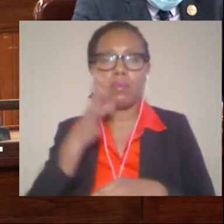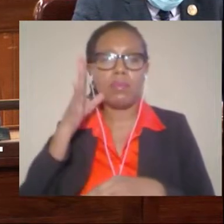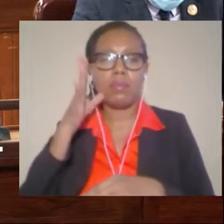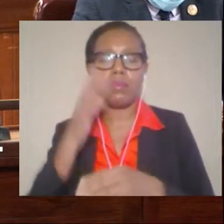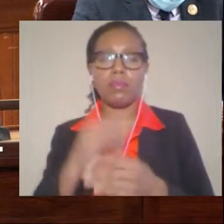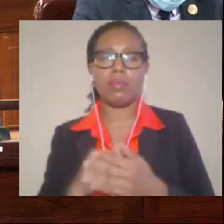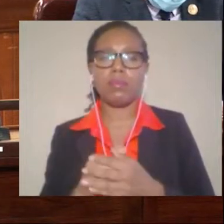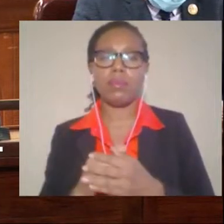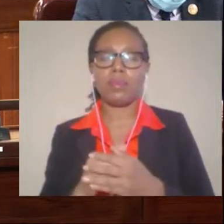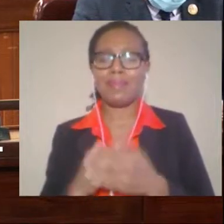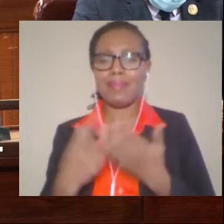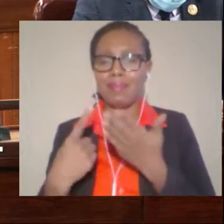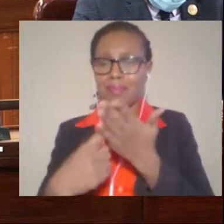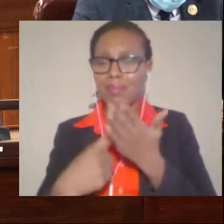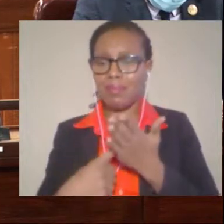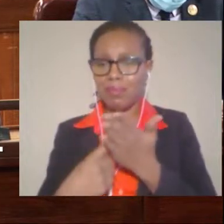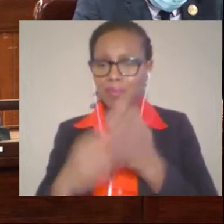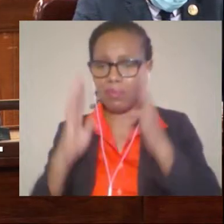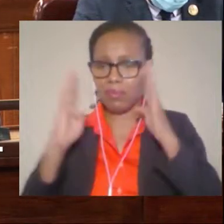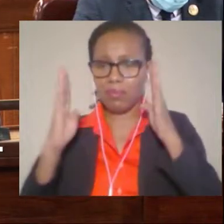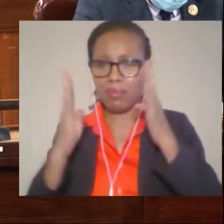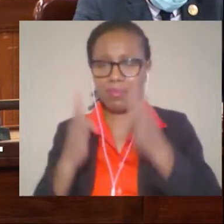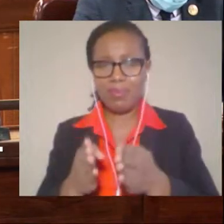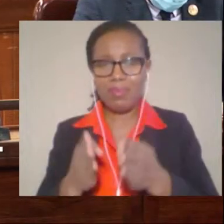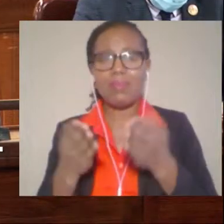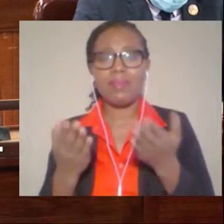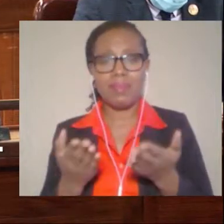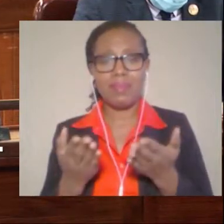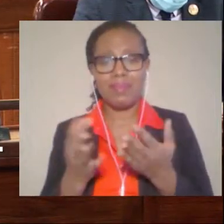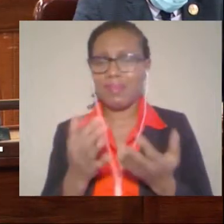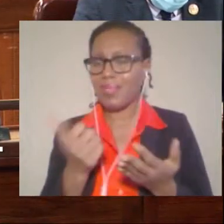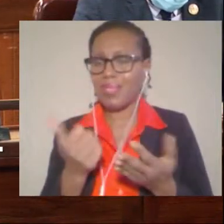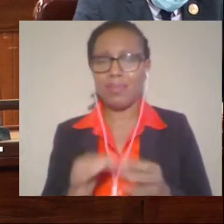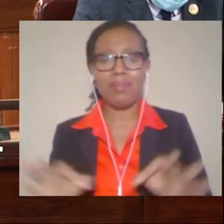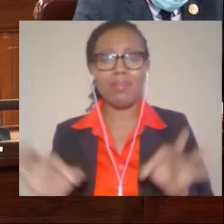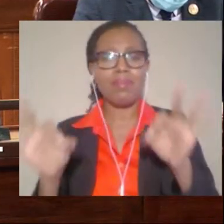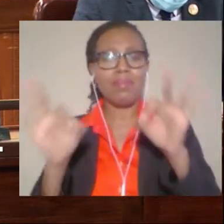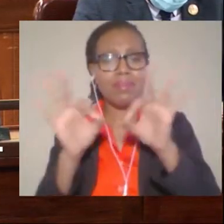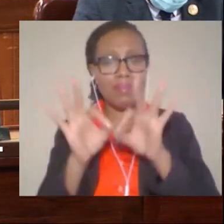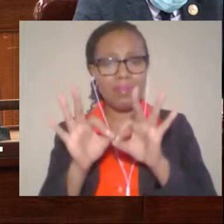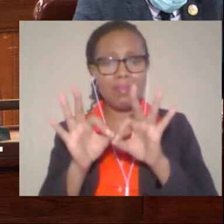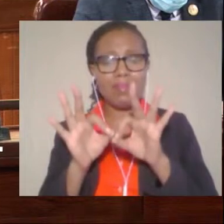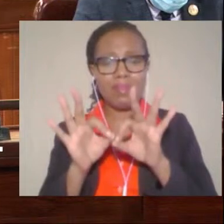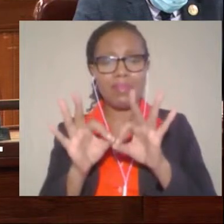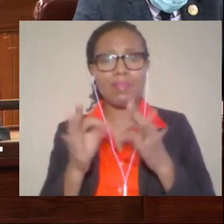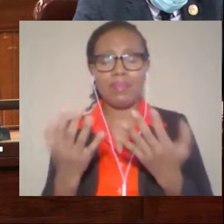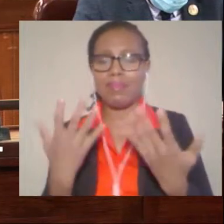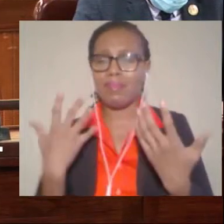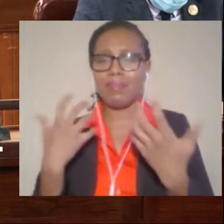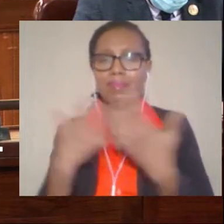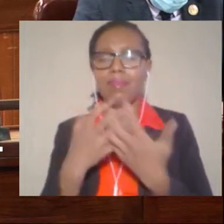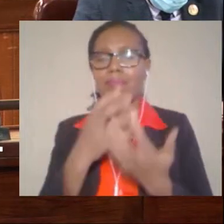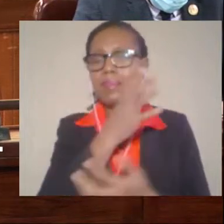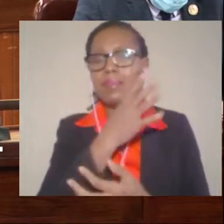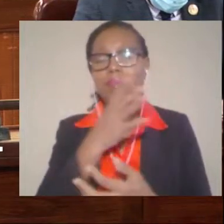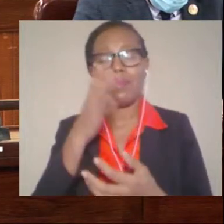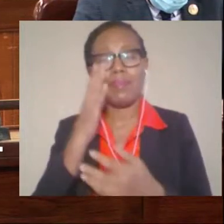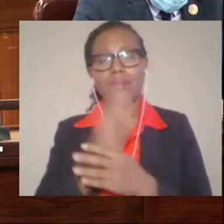these things and other important things relative to agriculture. Mr. Speaker, though,